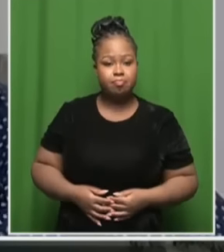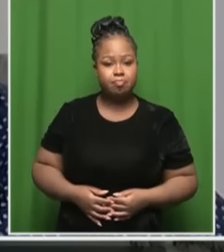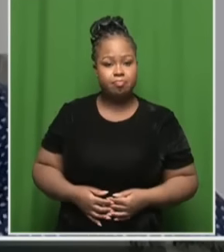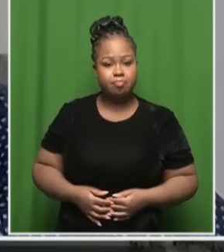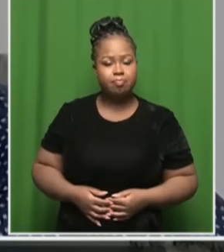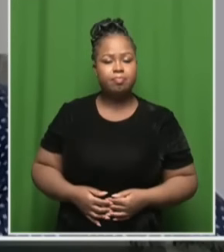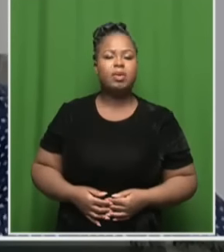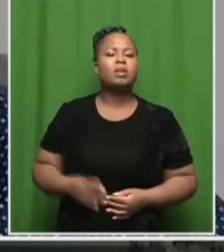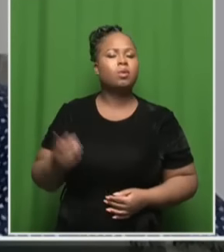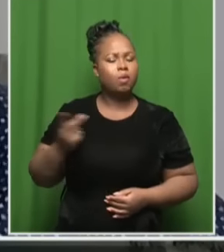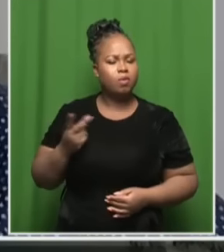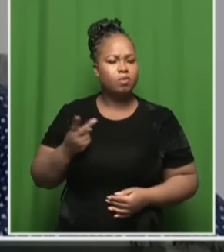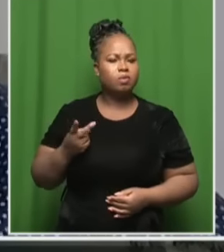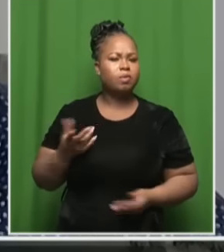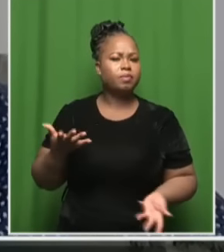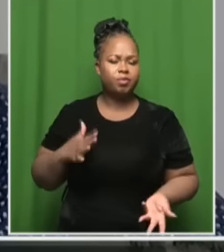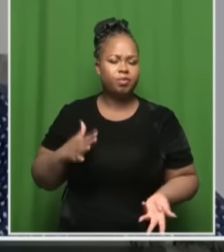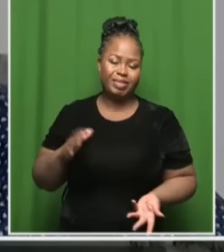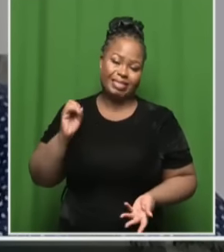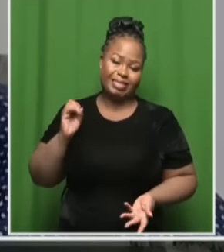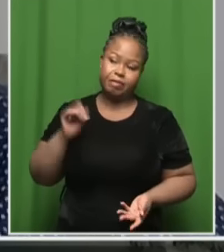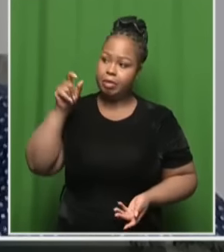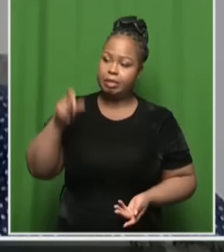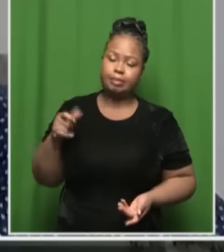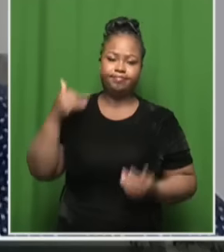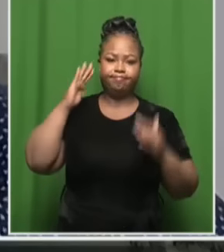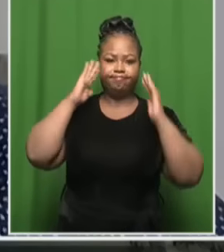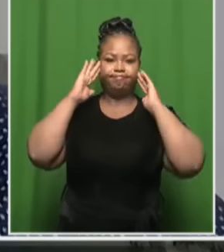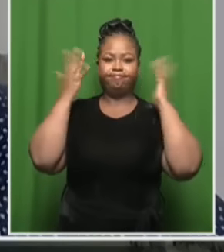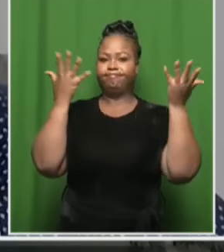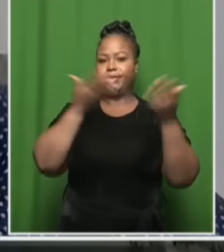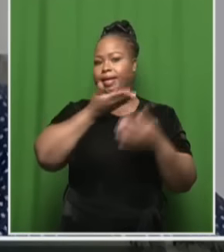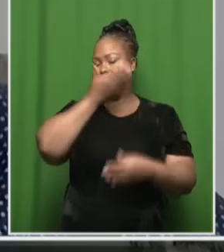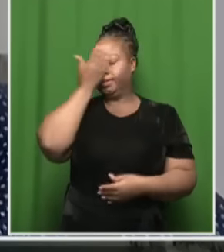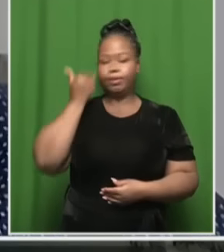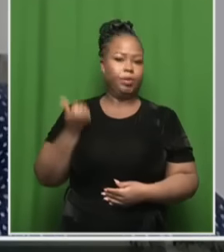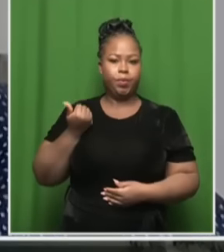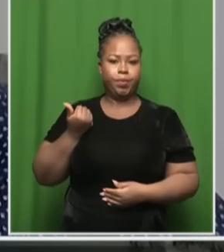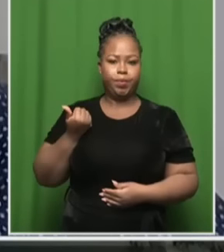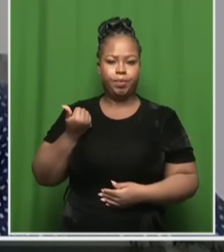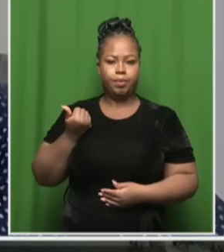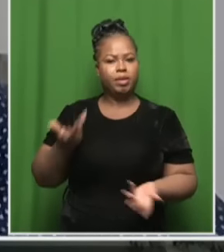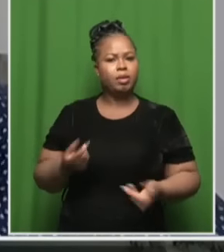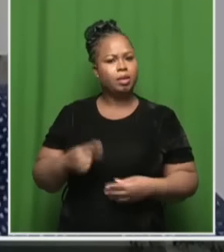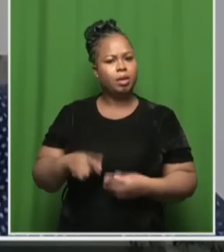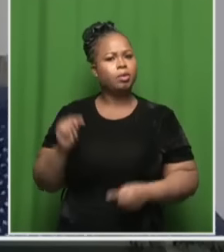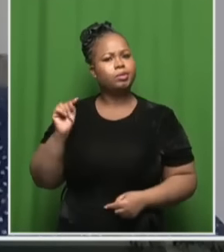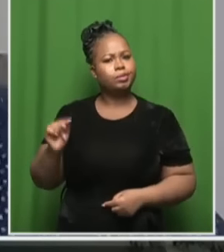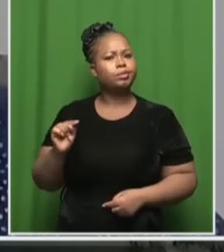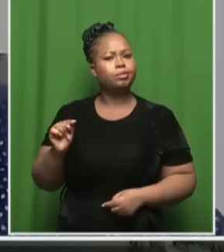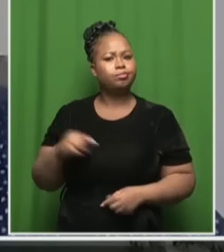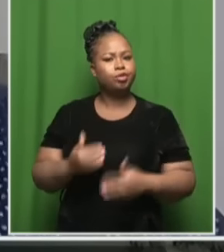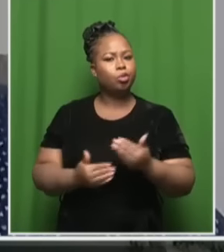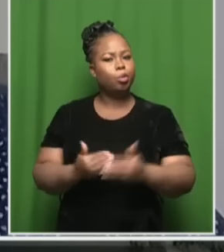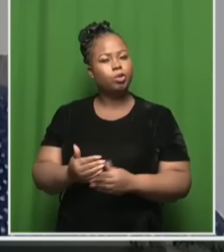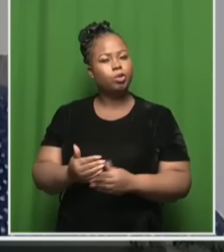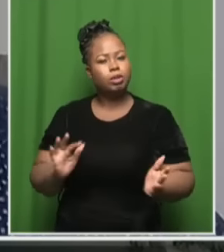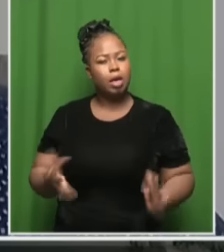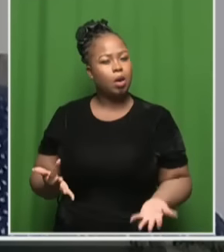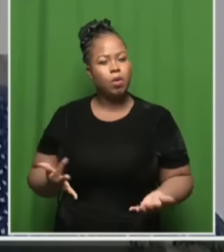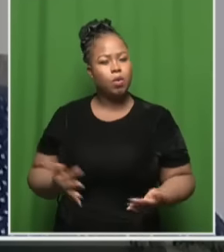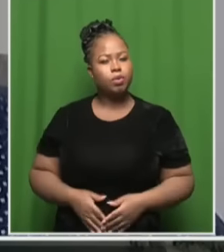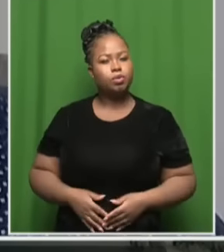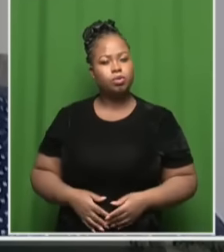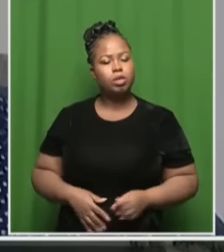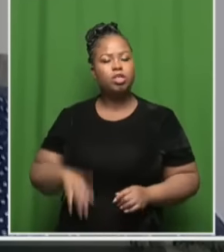prepaid meters? And if someone doesn't know, as of right now, about this particular process, how